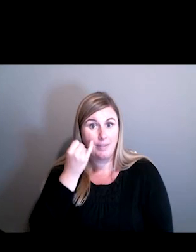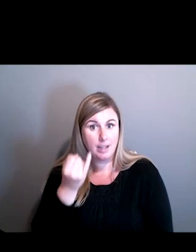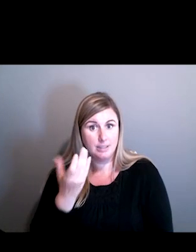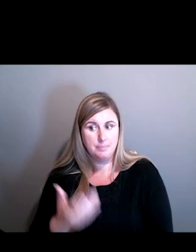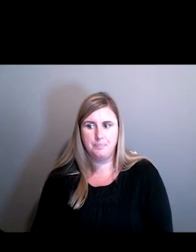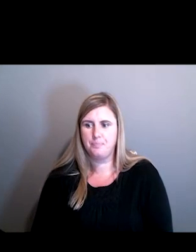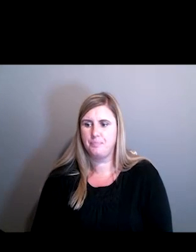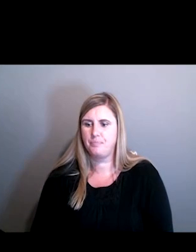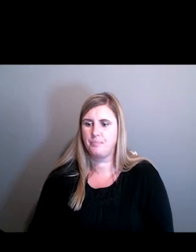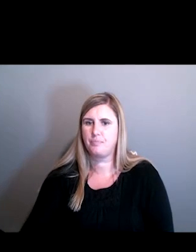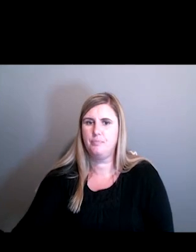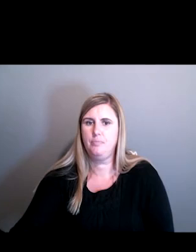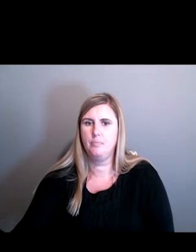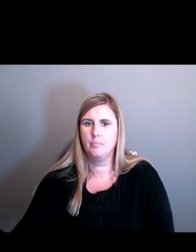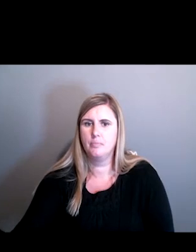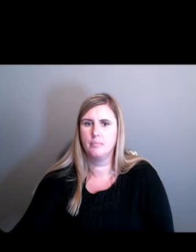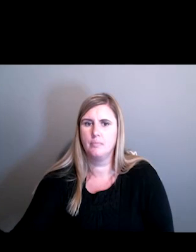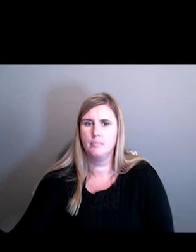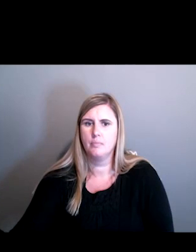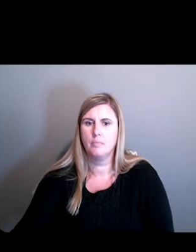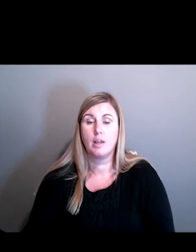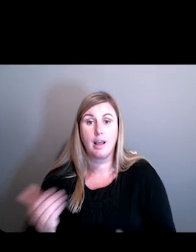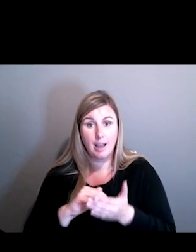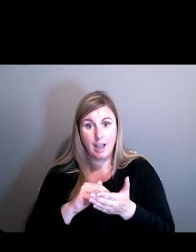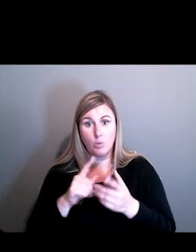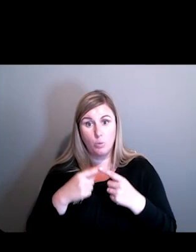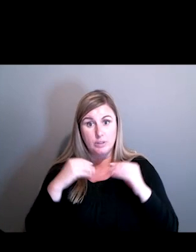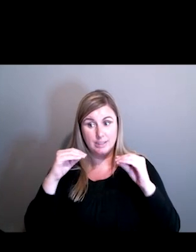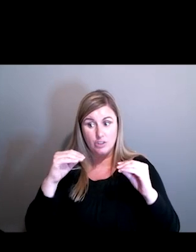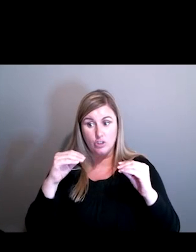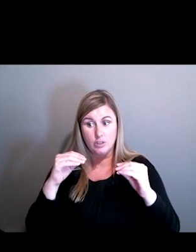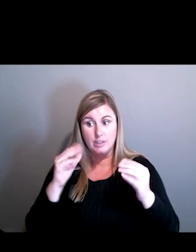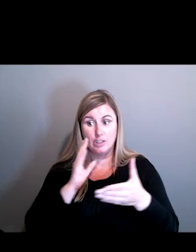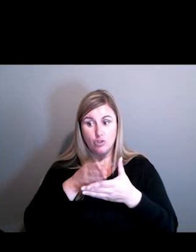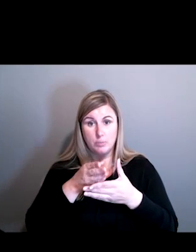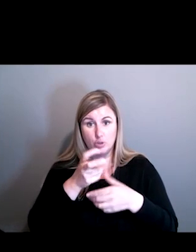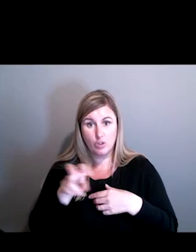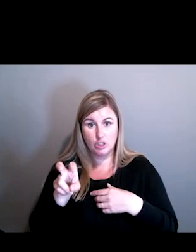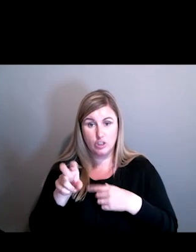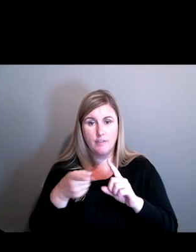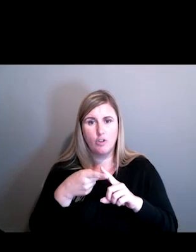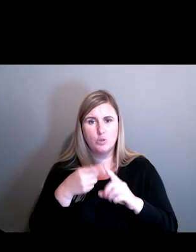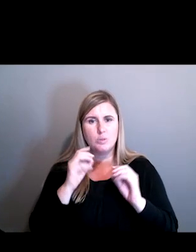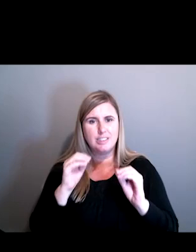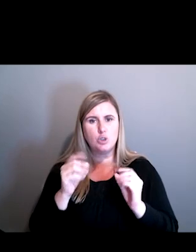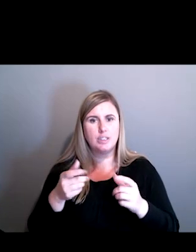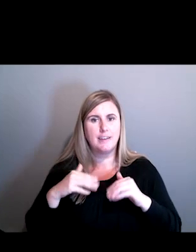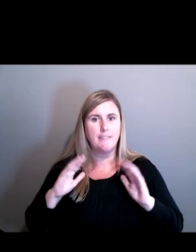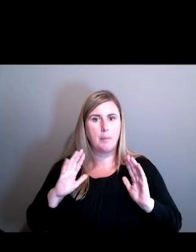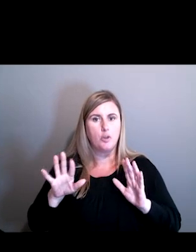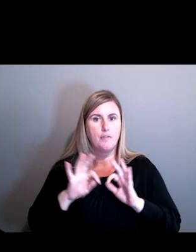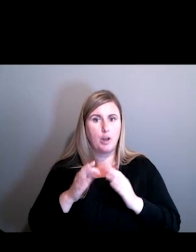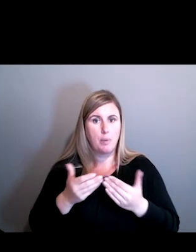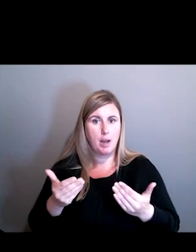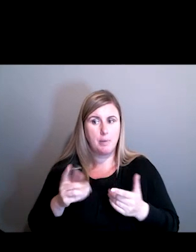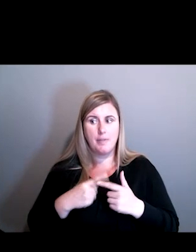right. So again, so when we're teaching interruption transition, at first we teach them just to give up their valuable